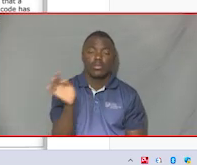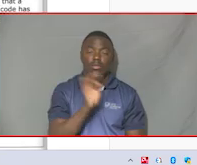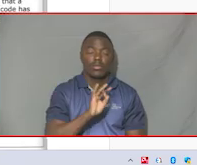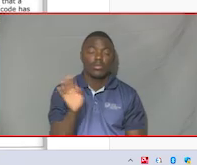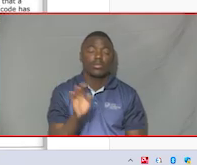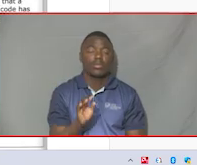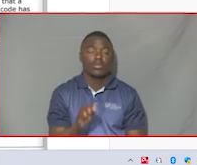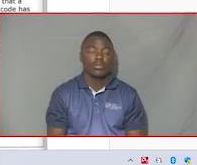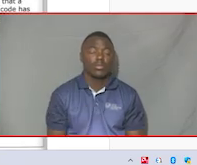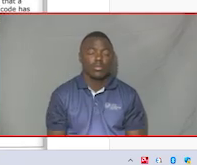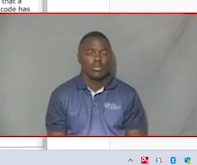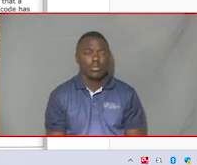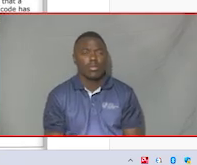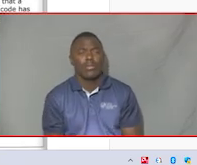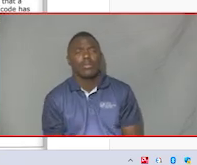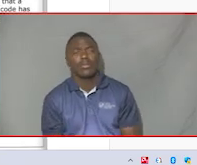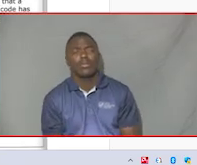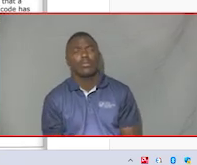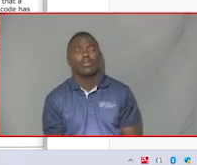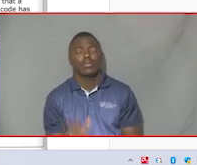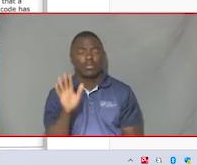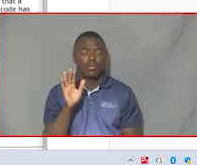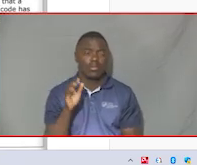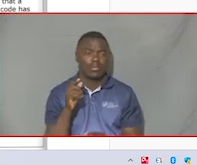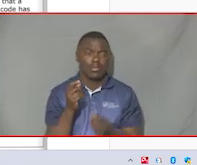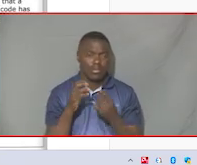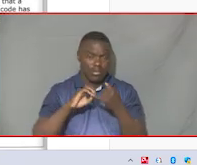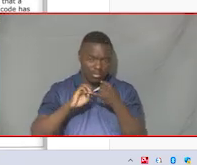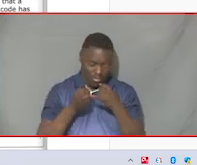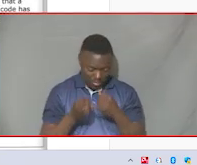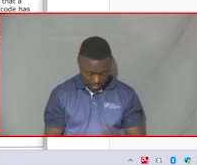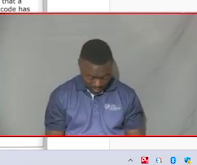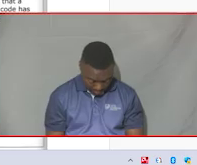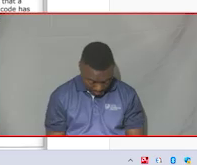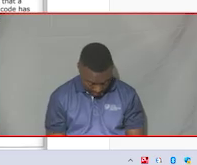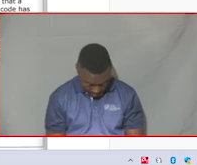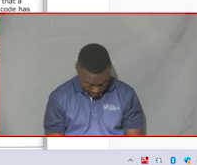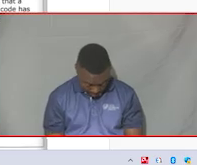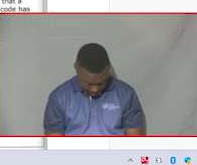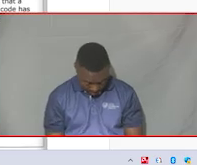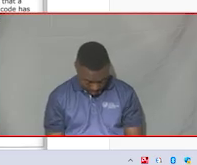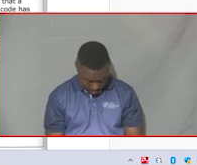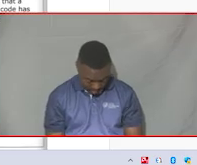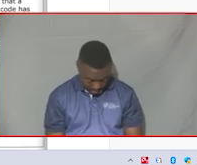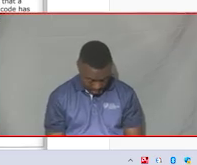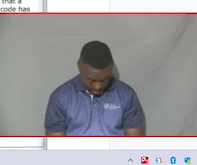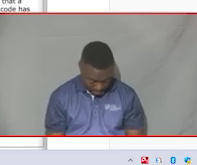code. Right, I want you to try and figure that one out.